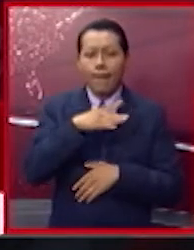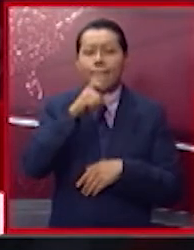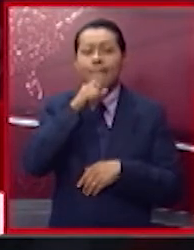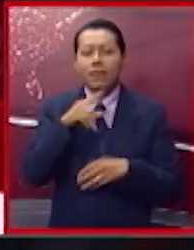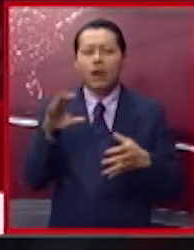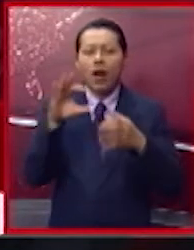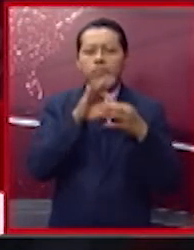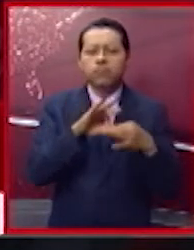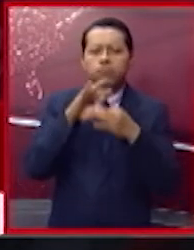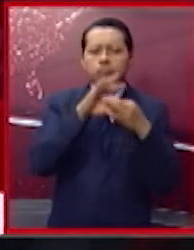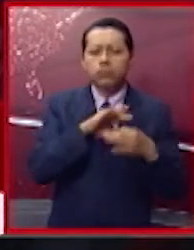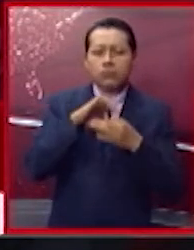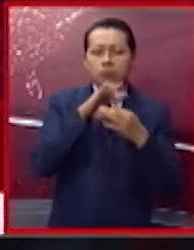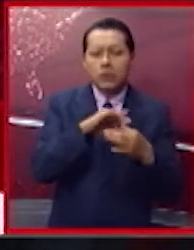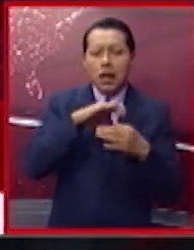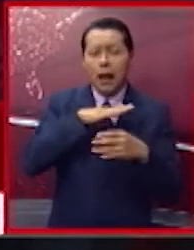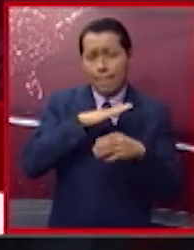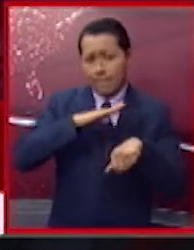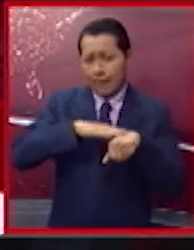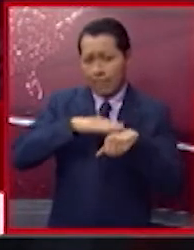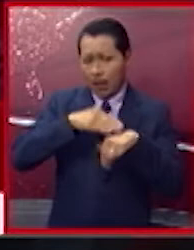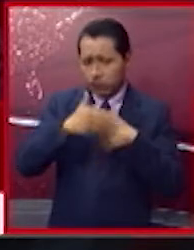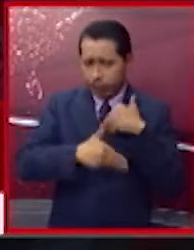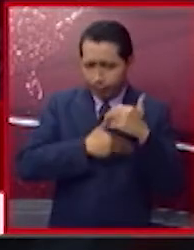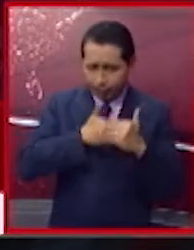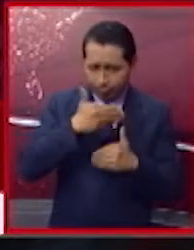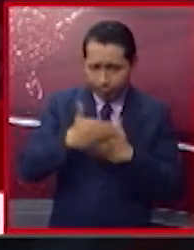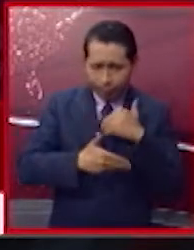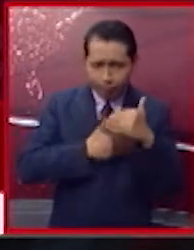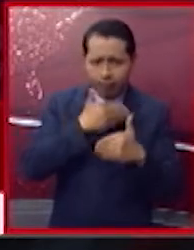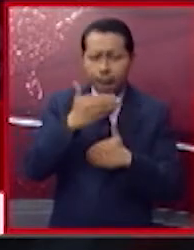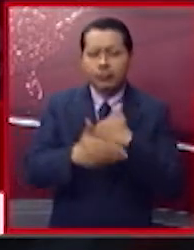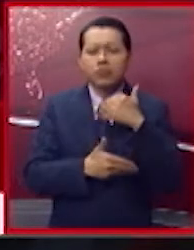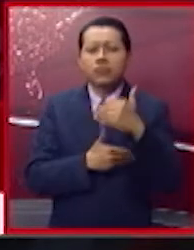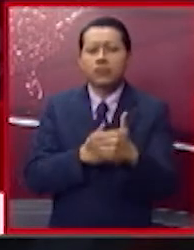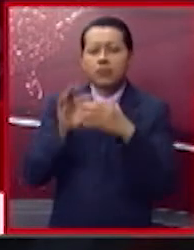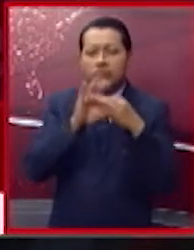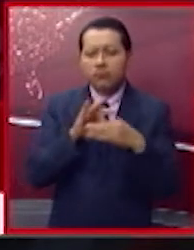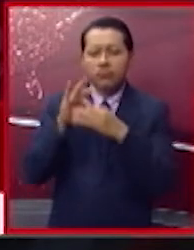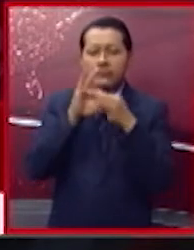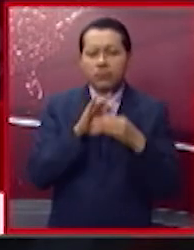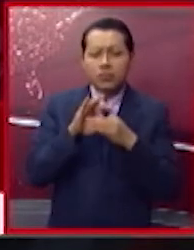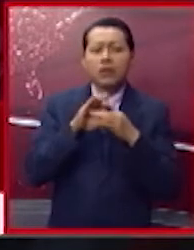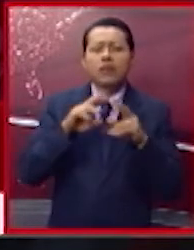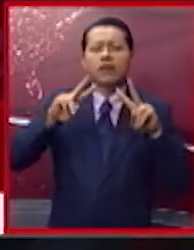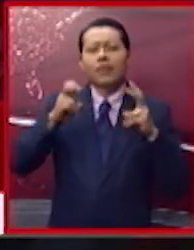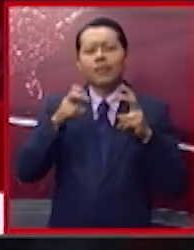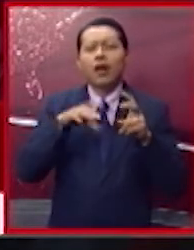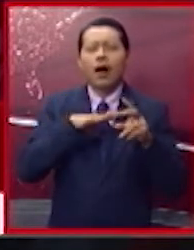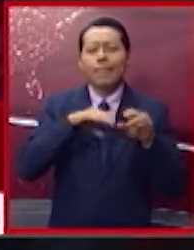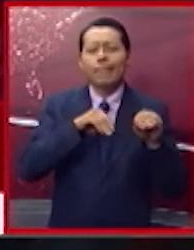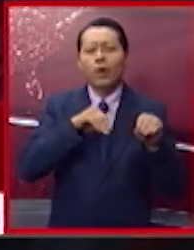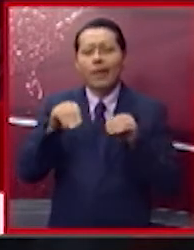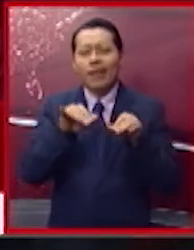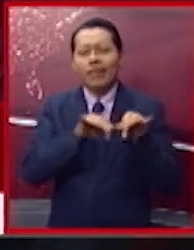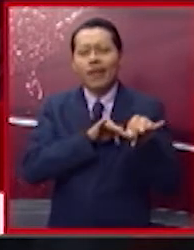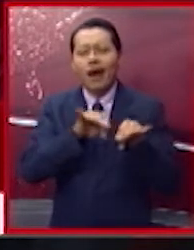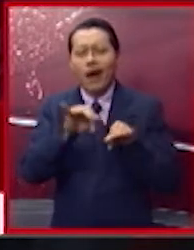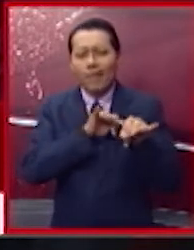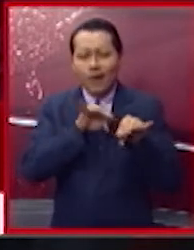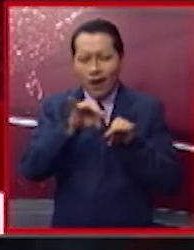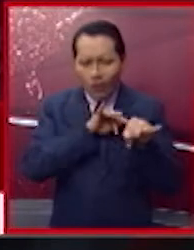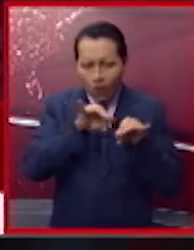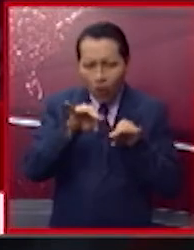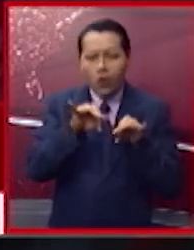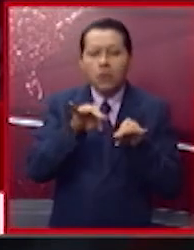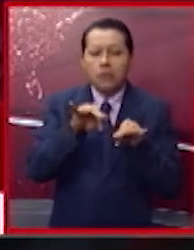of regulatory harmonization, I think globalization has gone too far. In terms of labor mobility, I don't